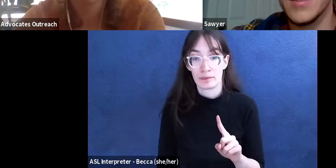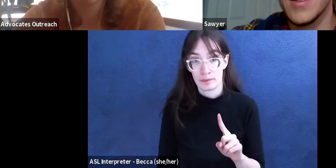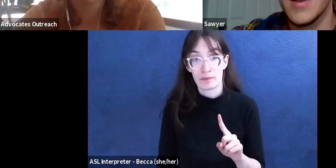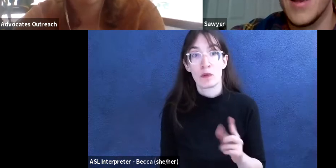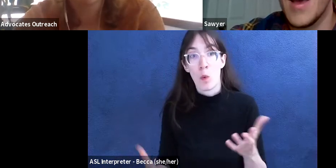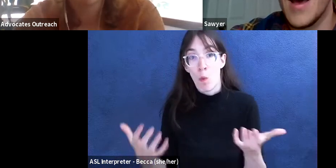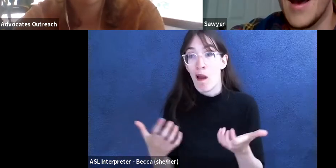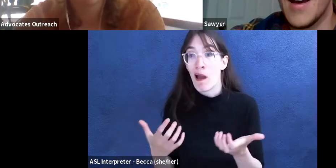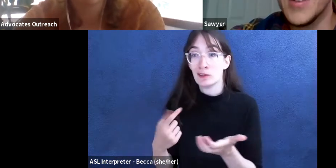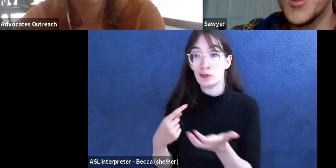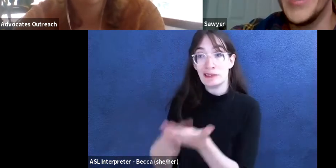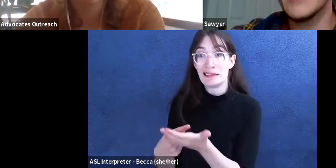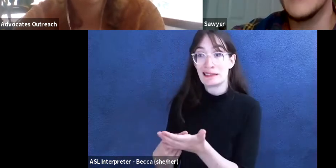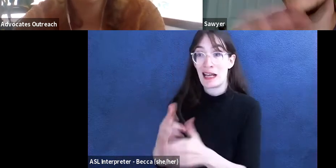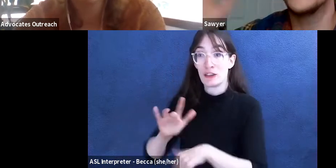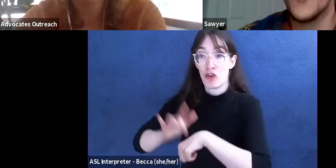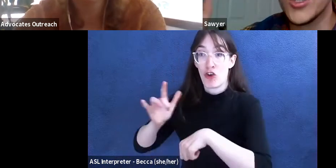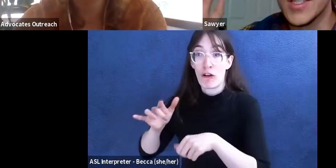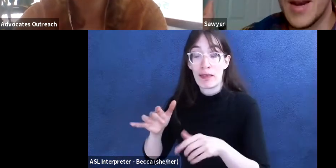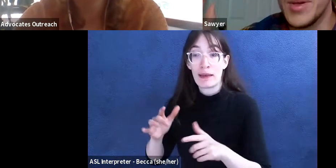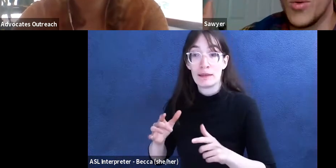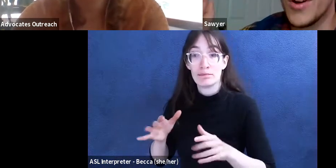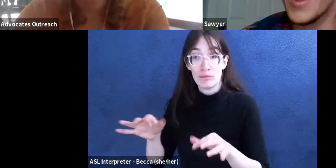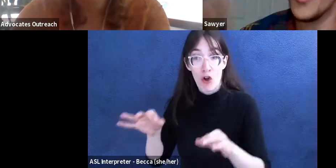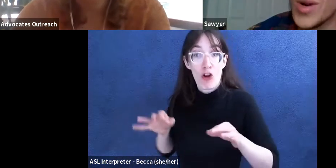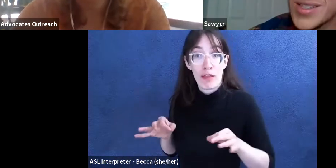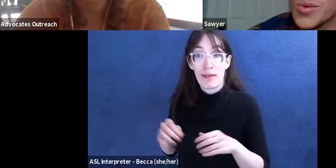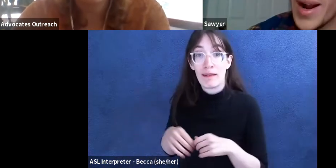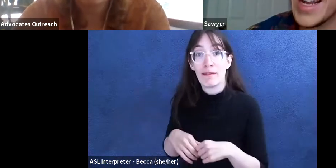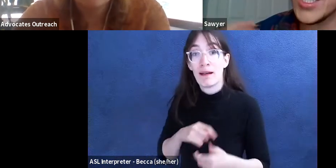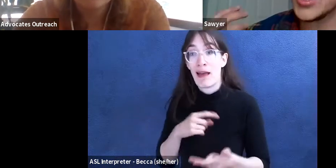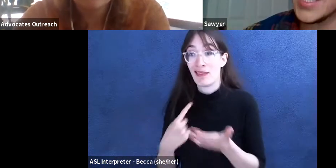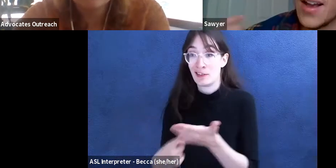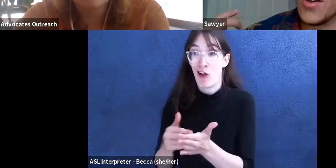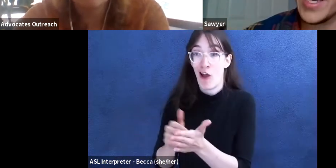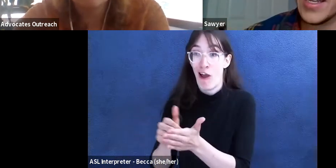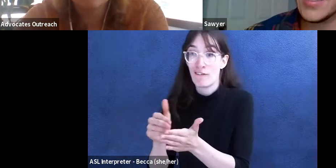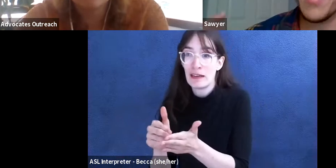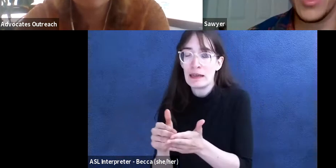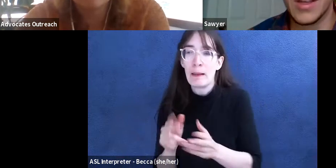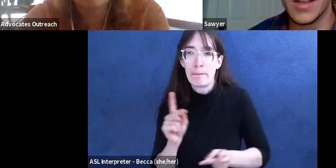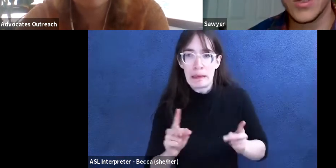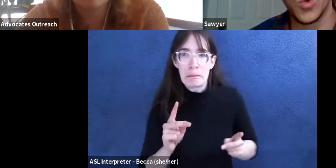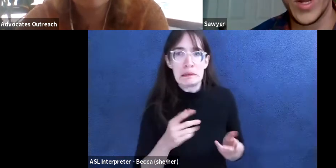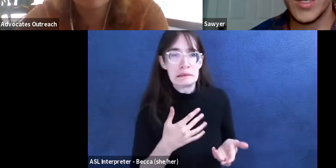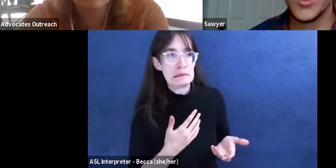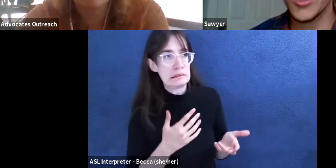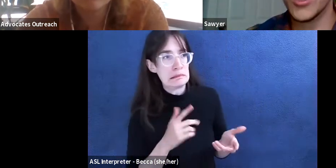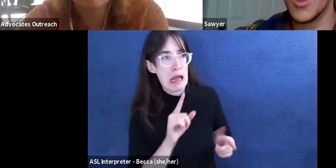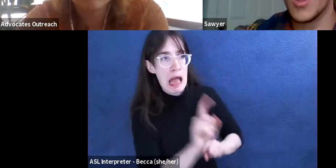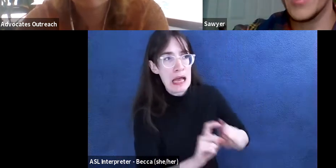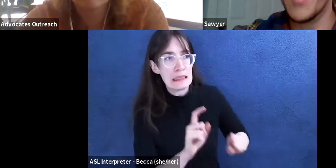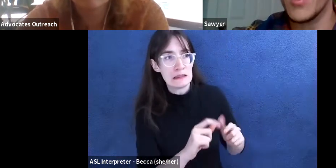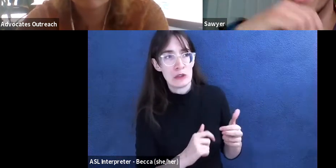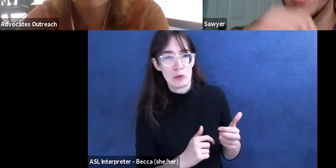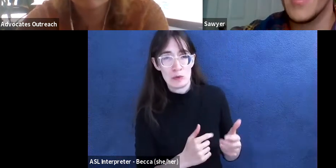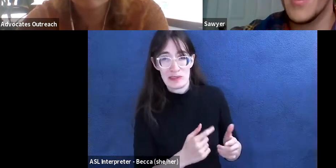So next, I'm just going to go into what are some basic like talking